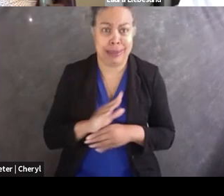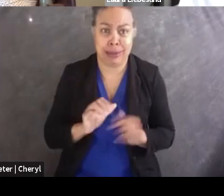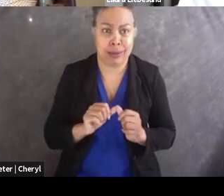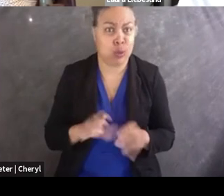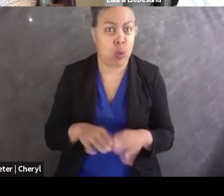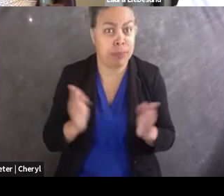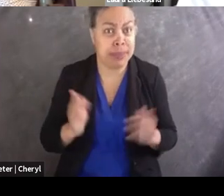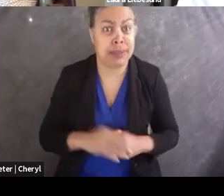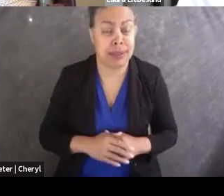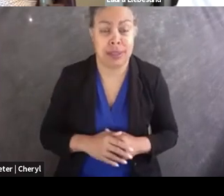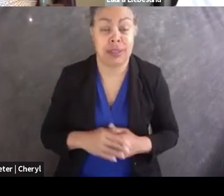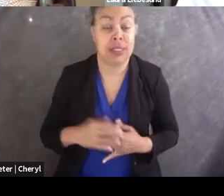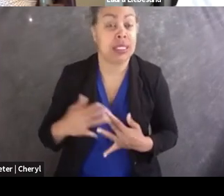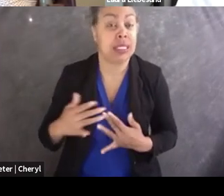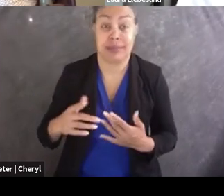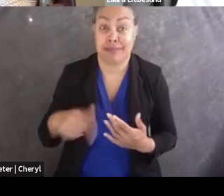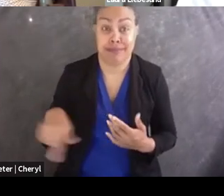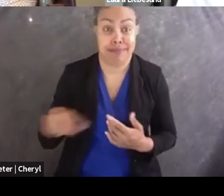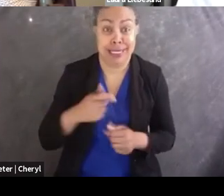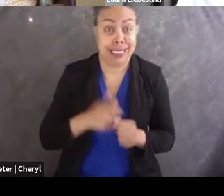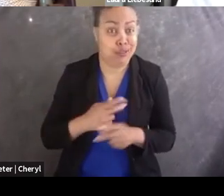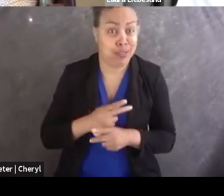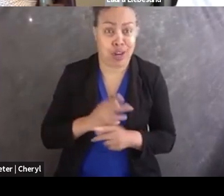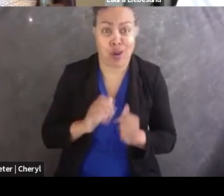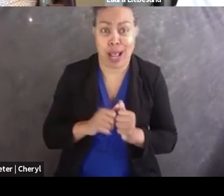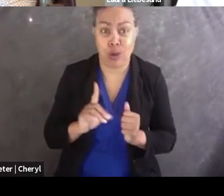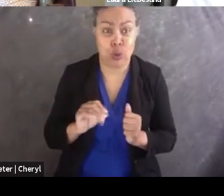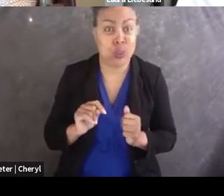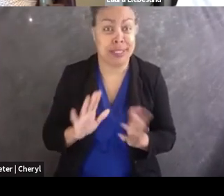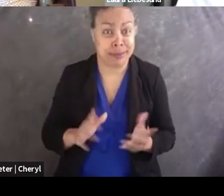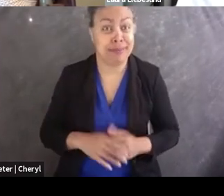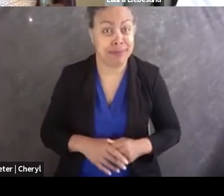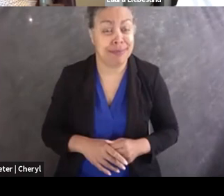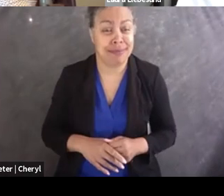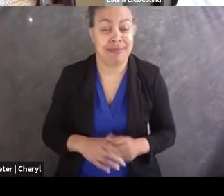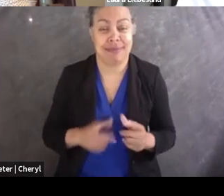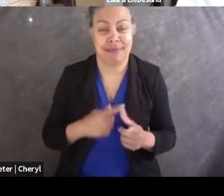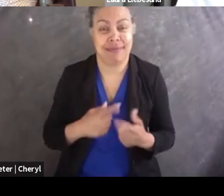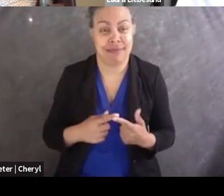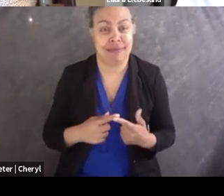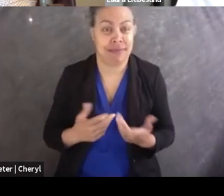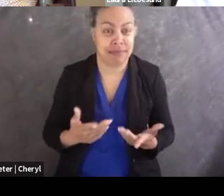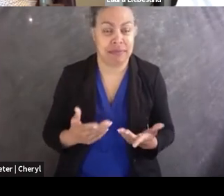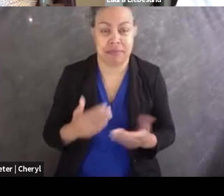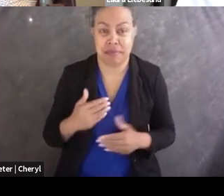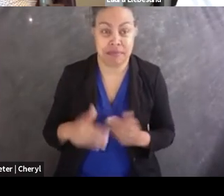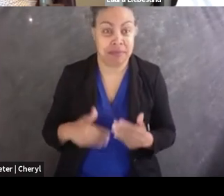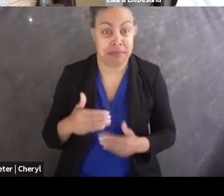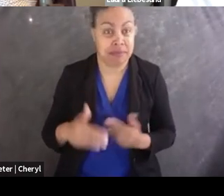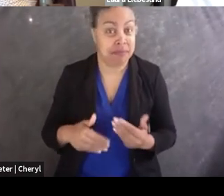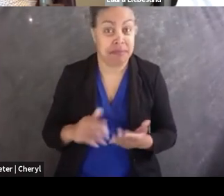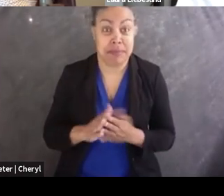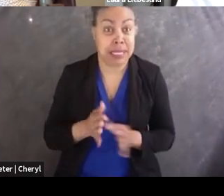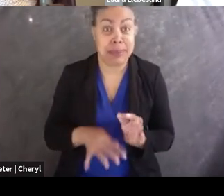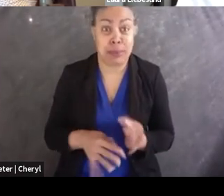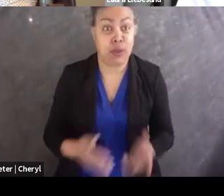ABRA figured out, you know, how to make it work. And ultimately, you know, the process was very simple,